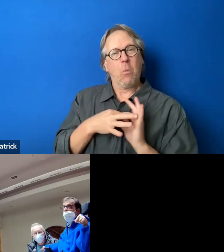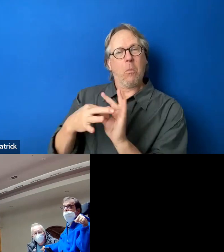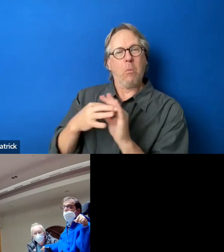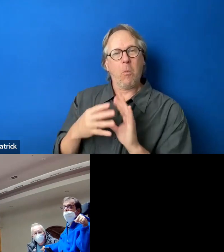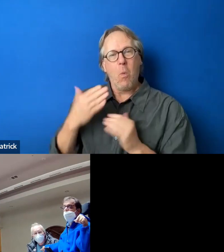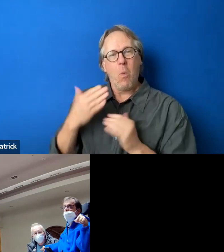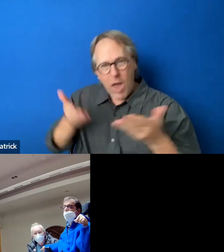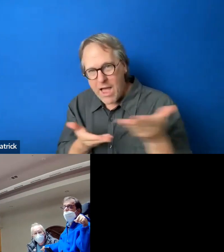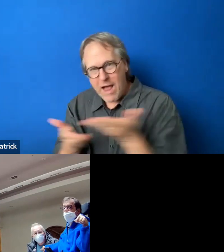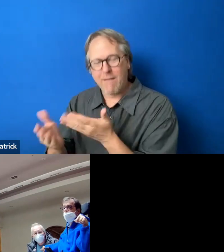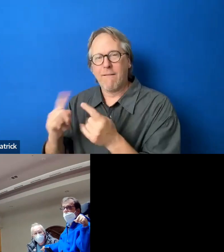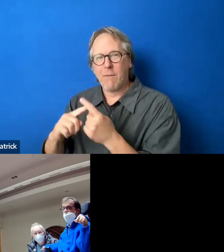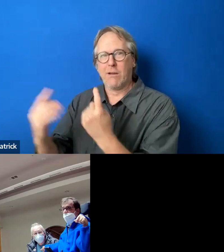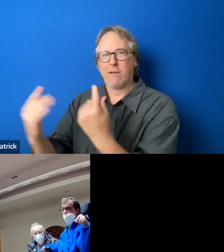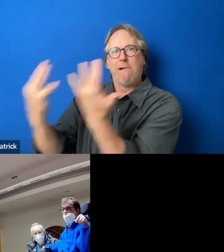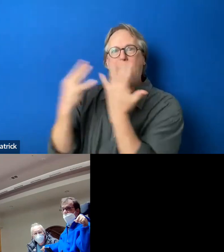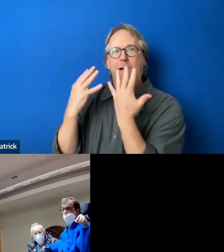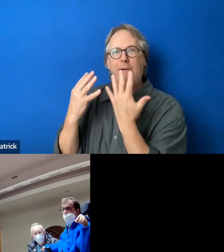what we can do